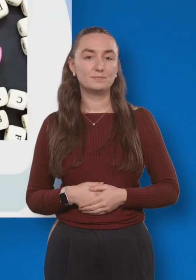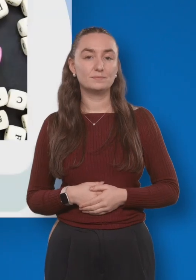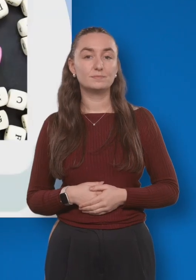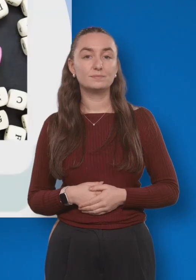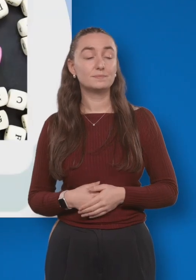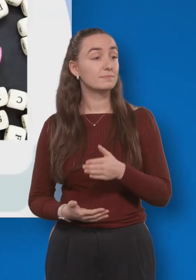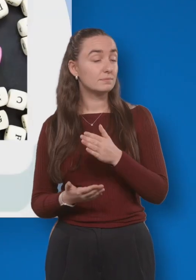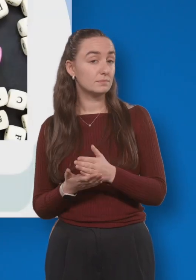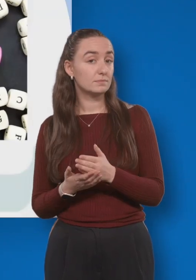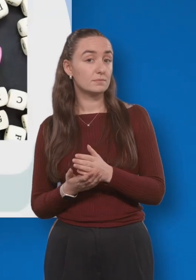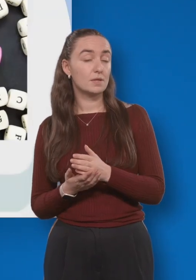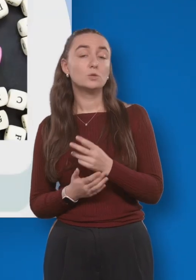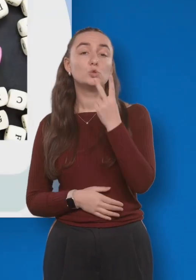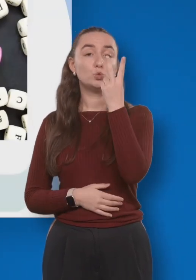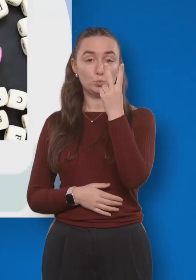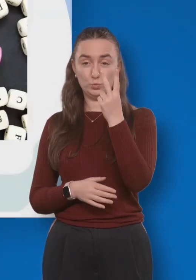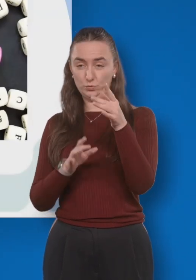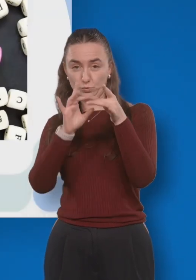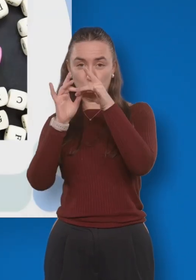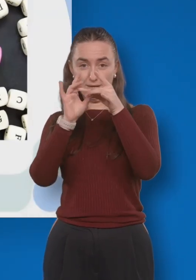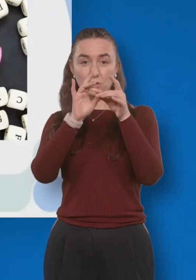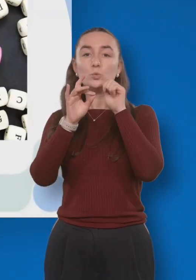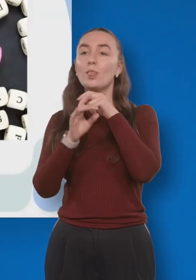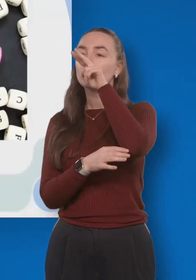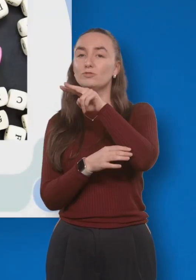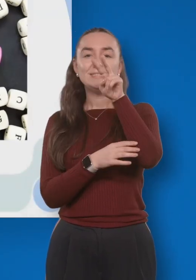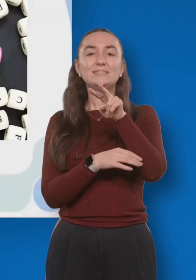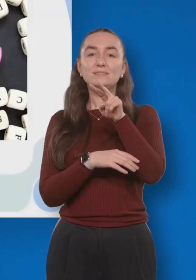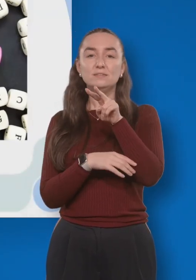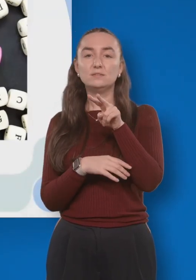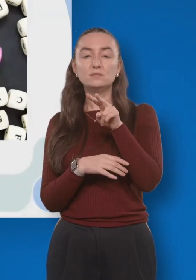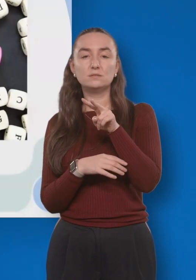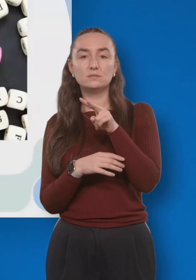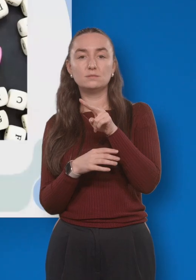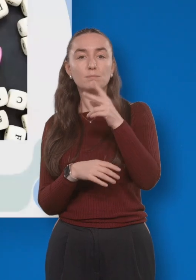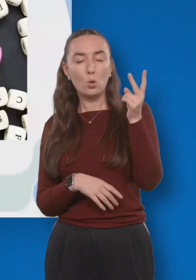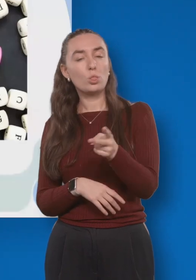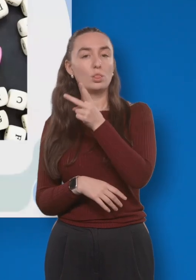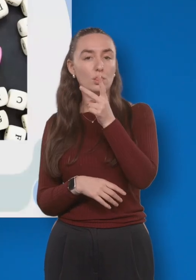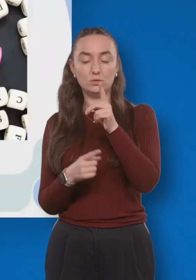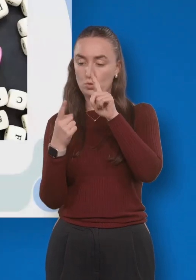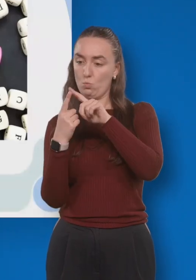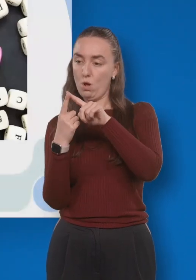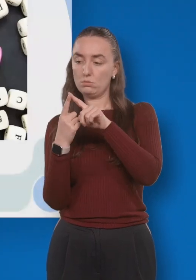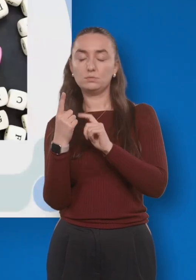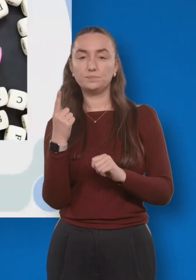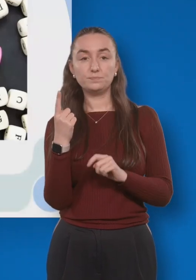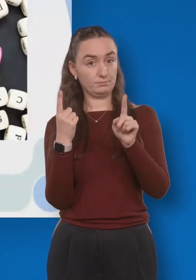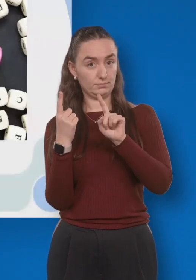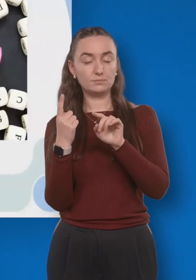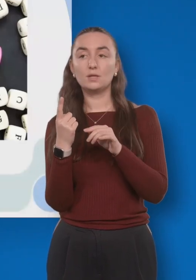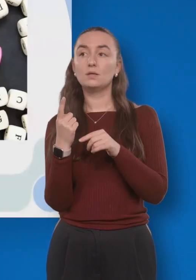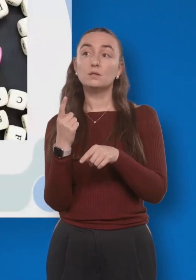Actually, 2 are kind of connected, so I'm kind of going to read them together. One is about if you have any